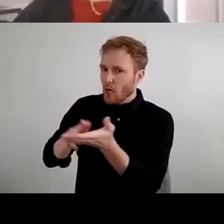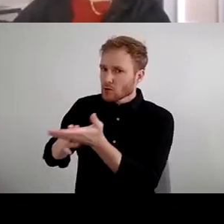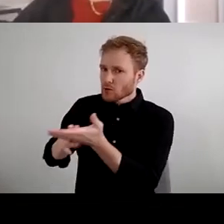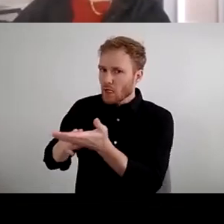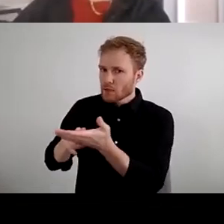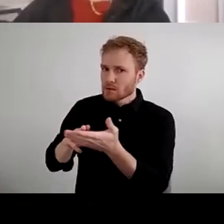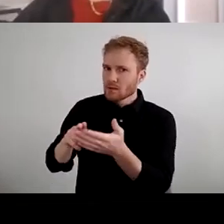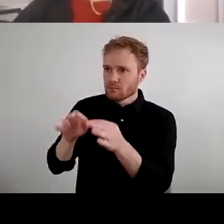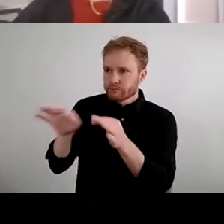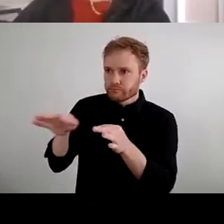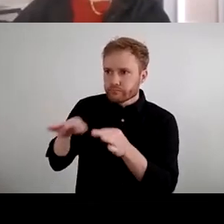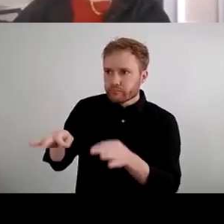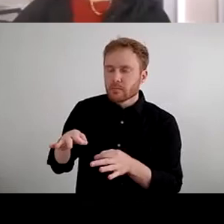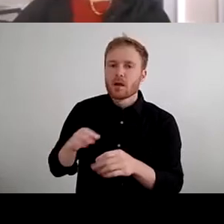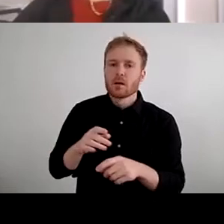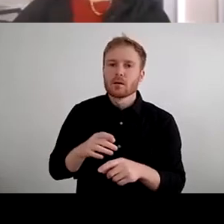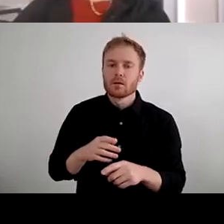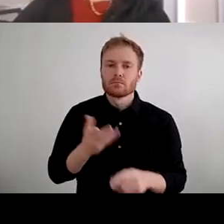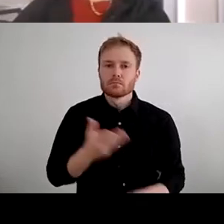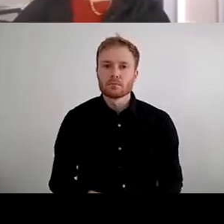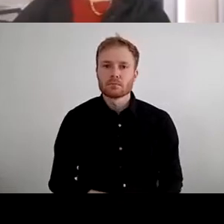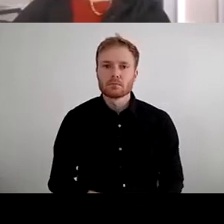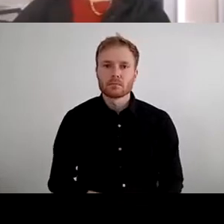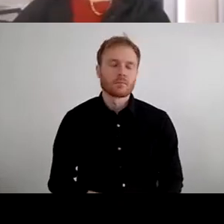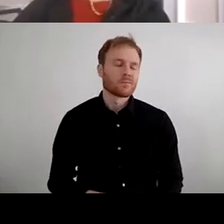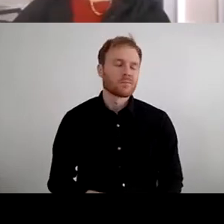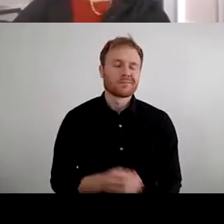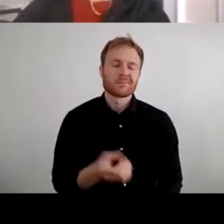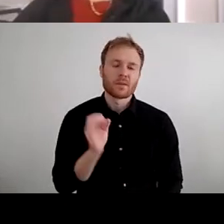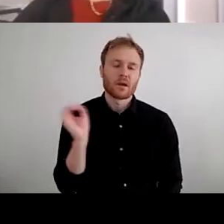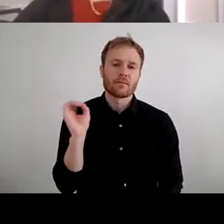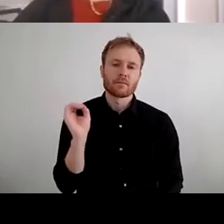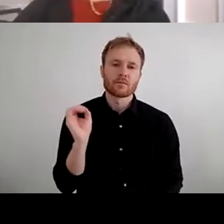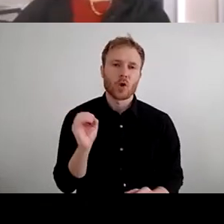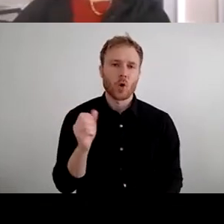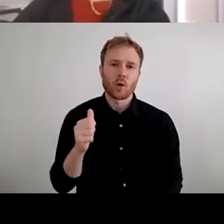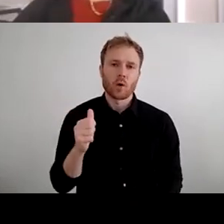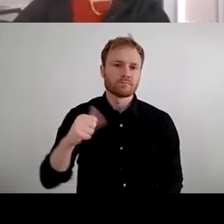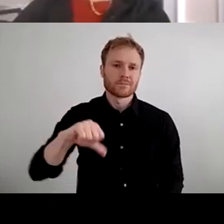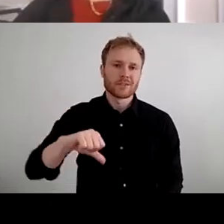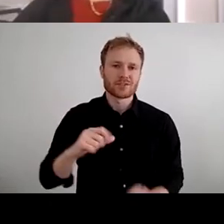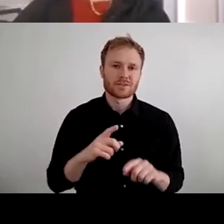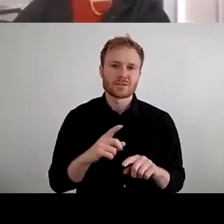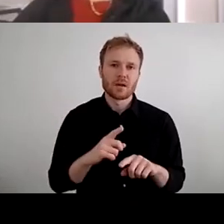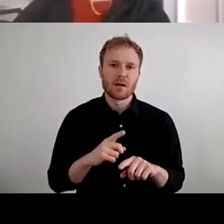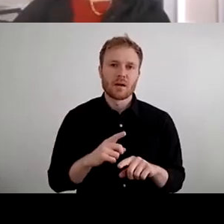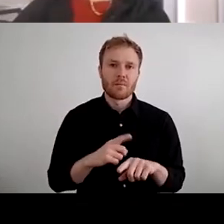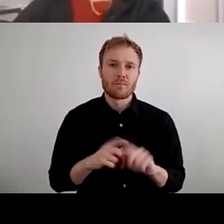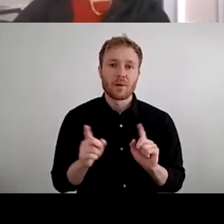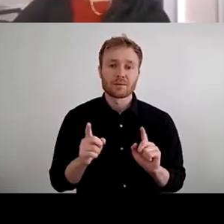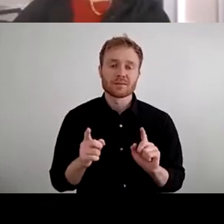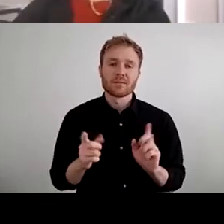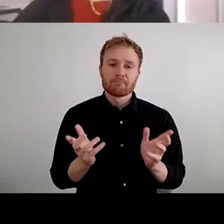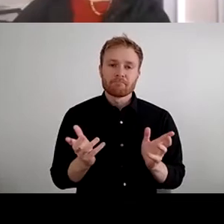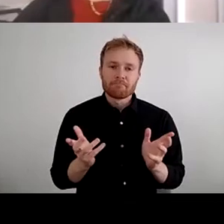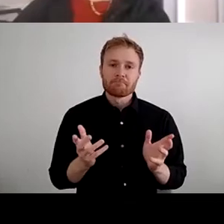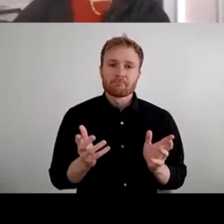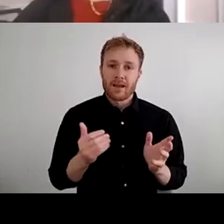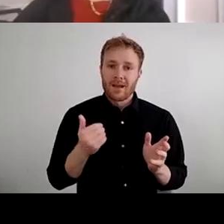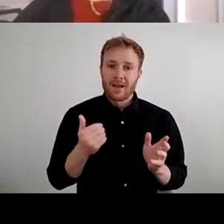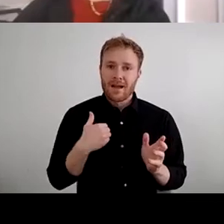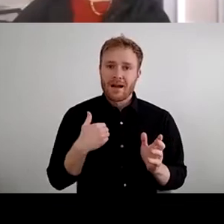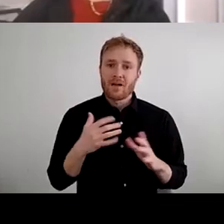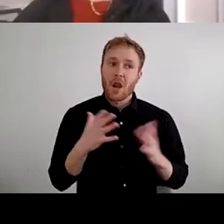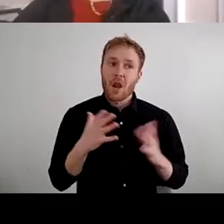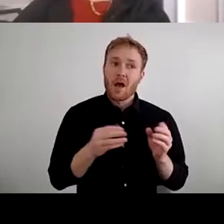with AMCOM. I don't have any objections, but you know, I just, if something, we have a lot more capital funds than operating funds.